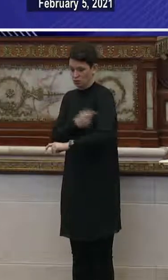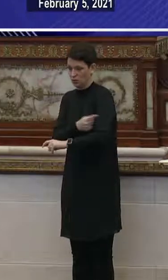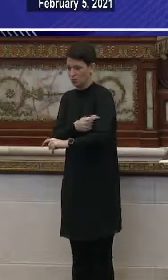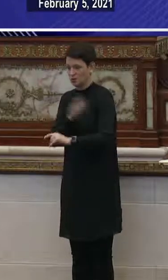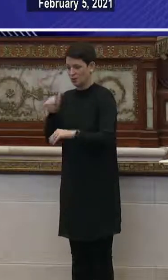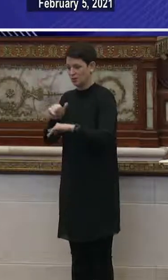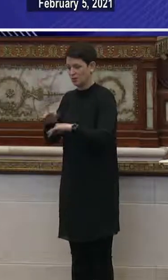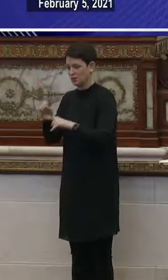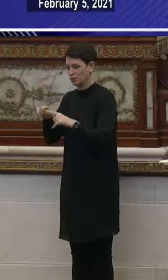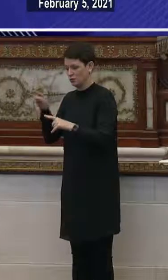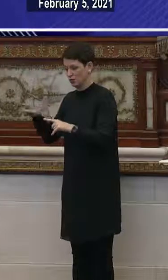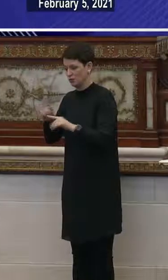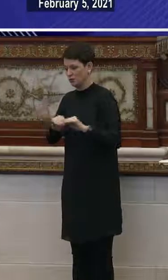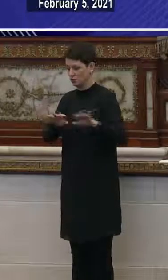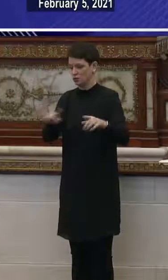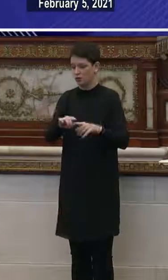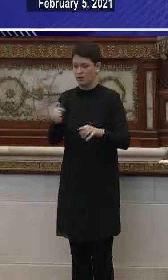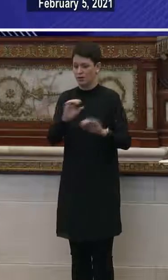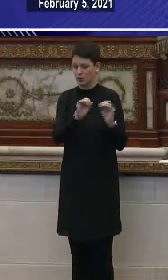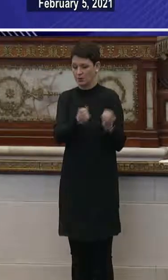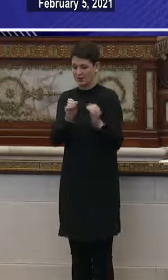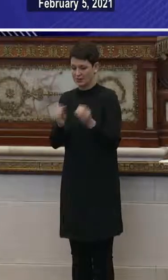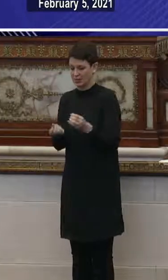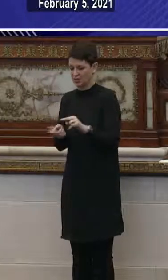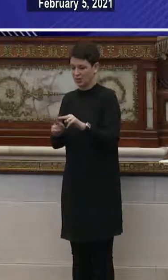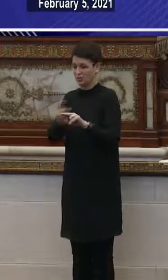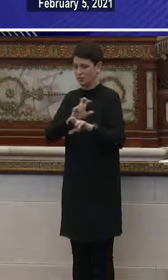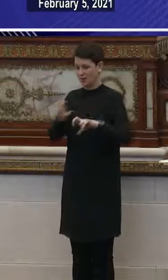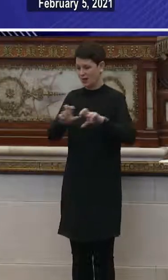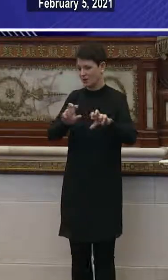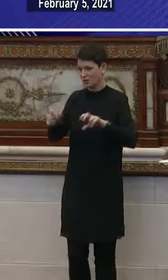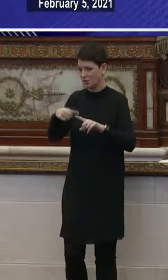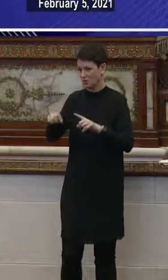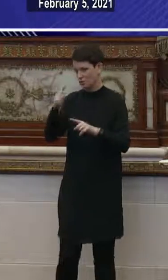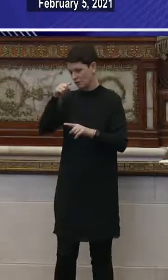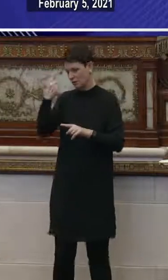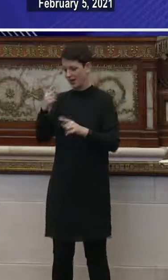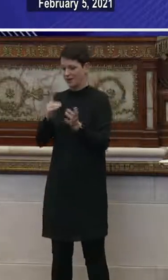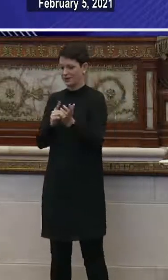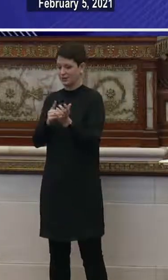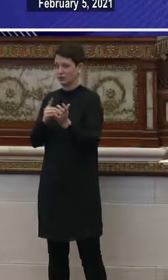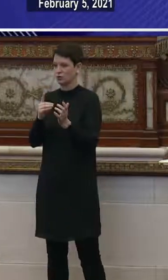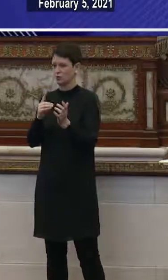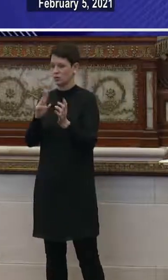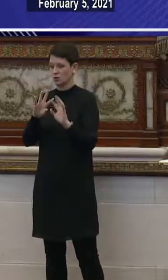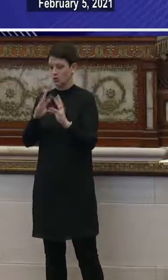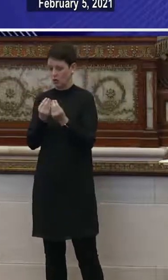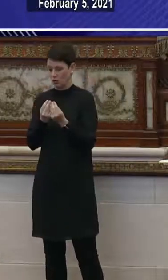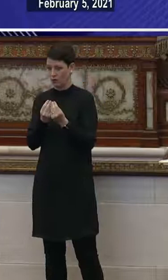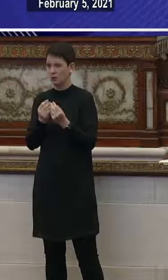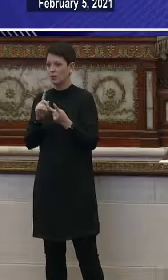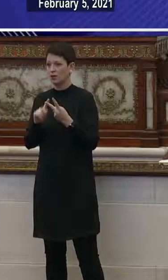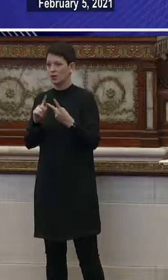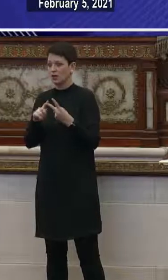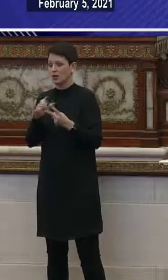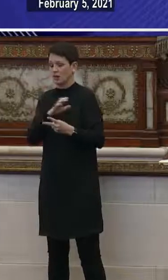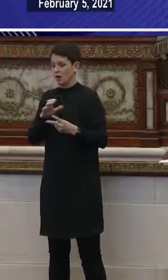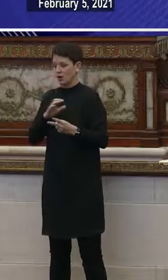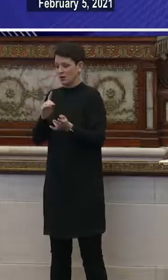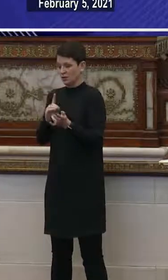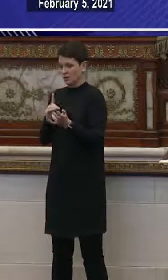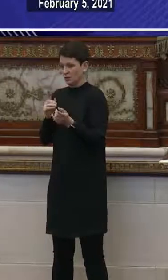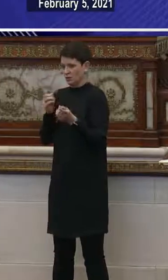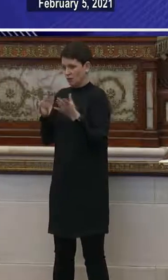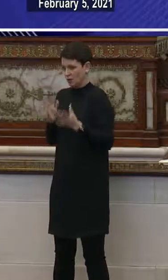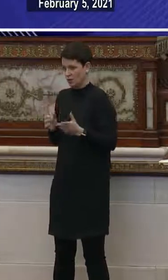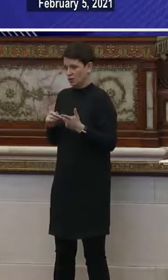gone to PFC to other organizations, increase the allocation of doses to the Black Doctors COVID-19 Consortium, and include Commerce Director Michael Rashid in any